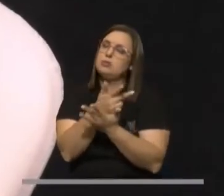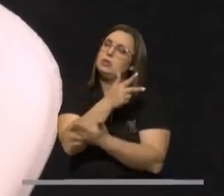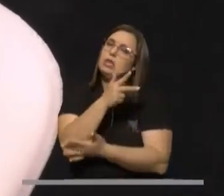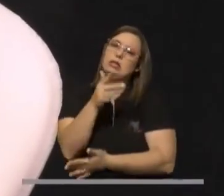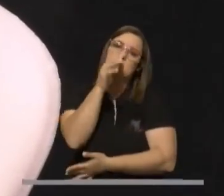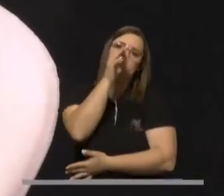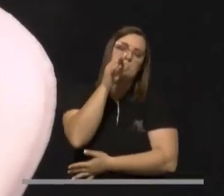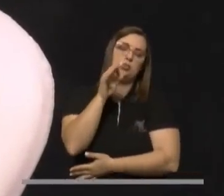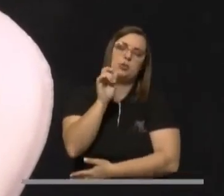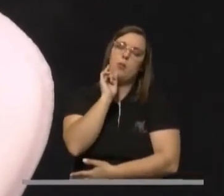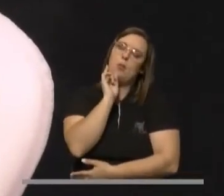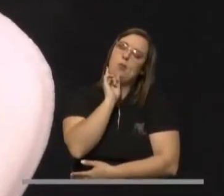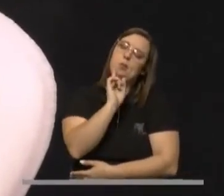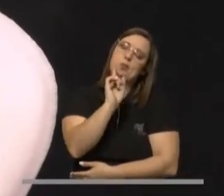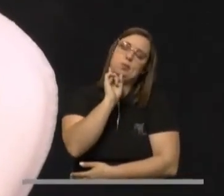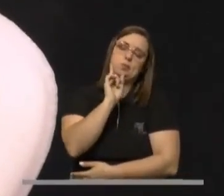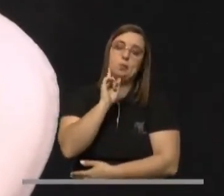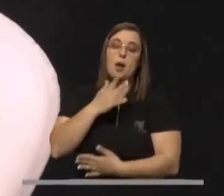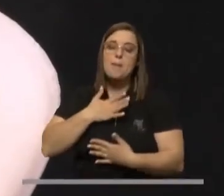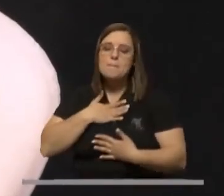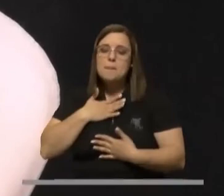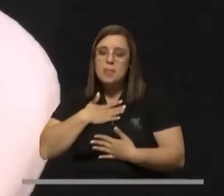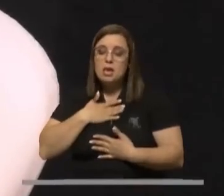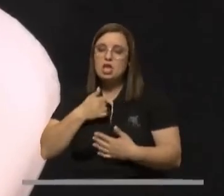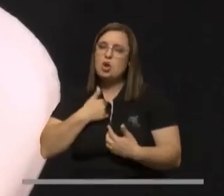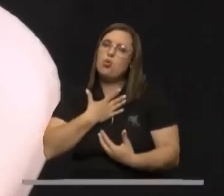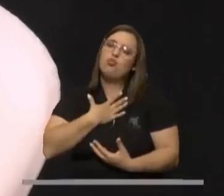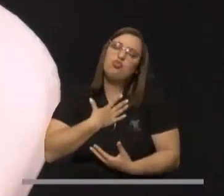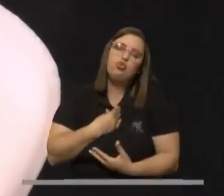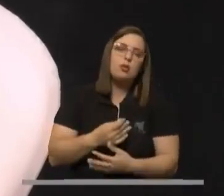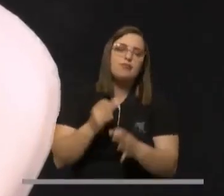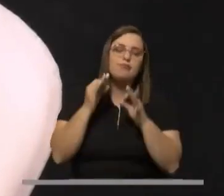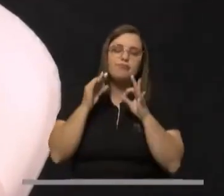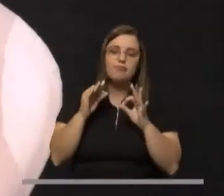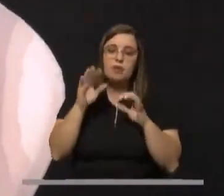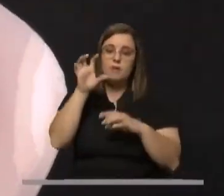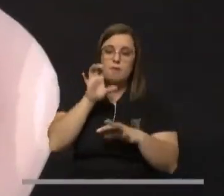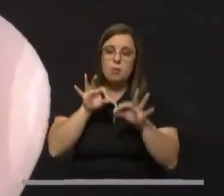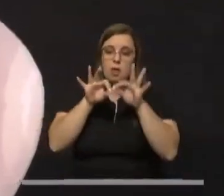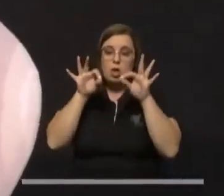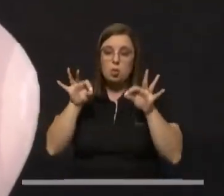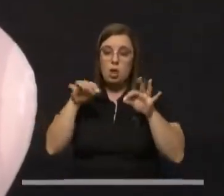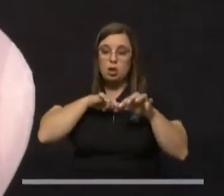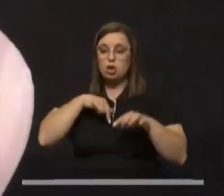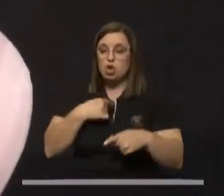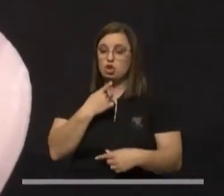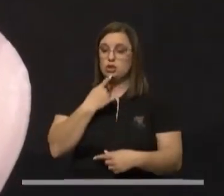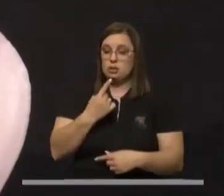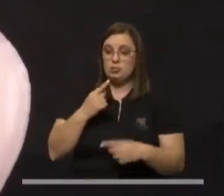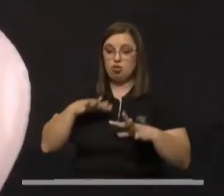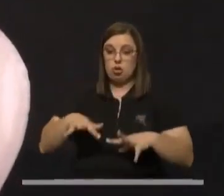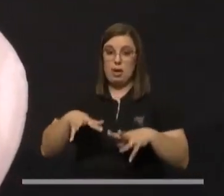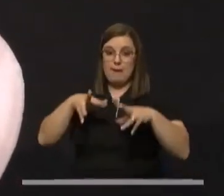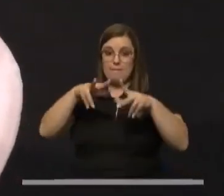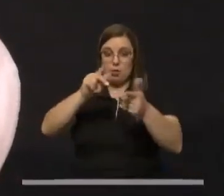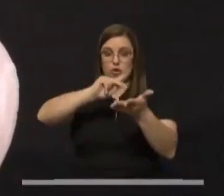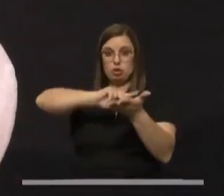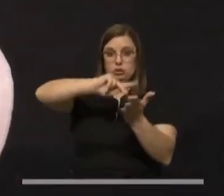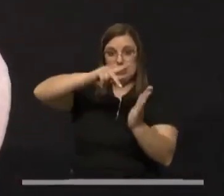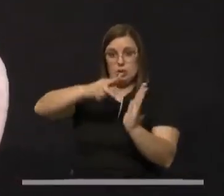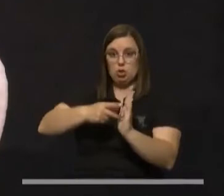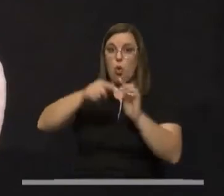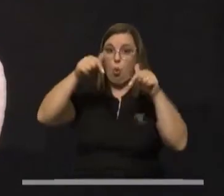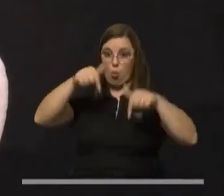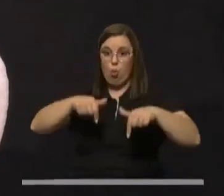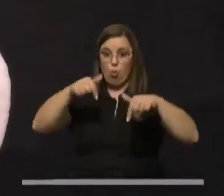is necessary. Which I would like is that in the same way we say